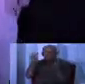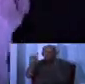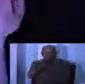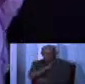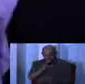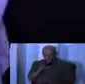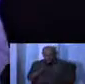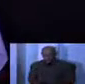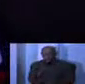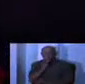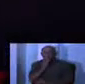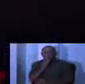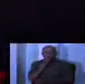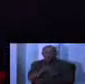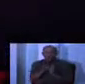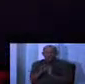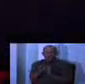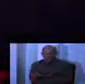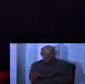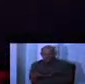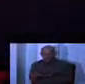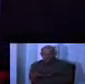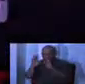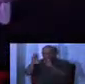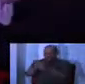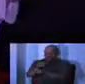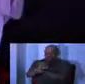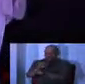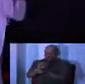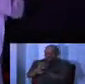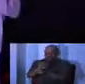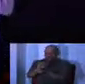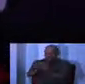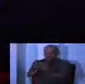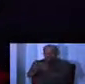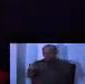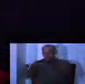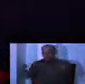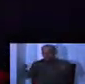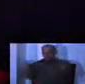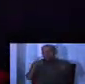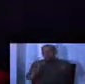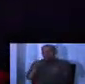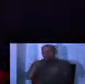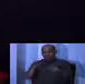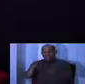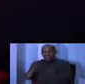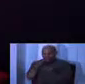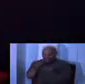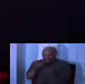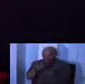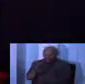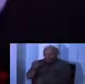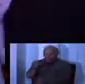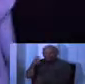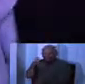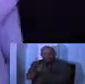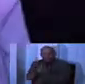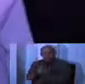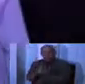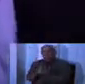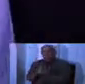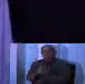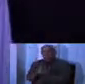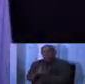Christian and the Hebrew Bible. The miracle of the parting of the Red Sea, the miracle of feeding the 5,000, the miracle